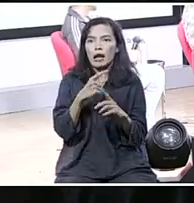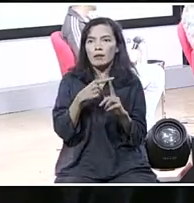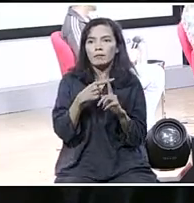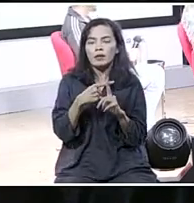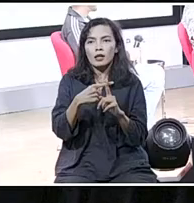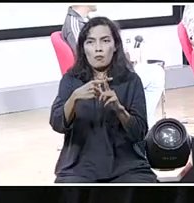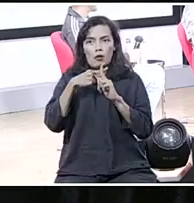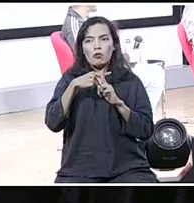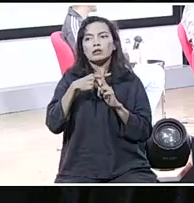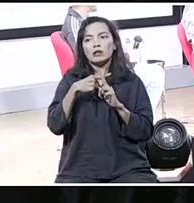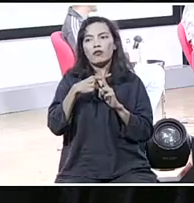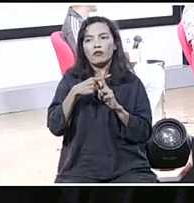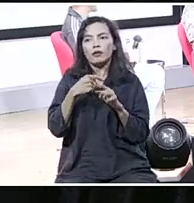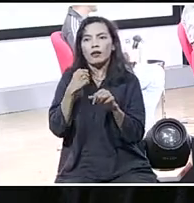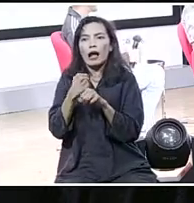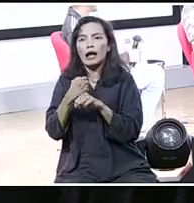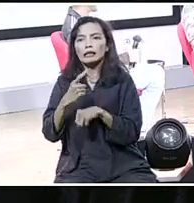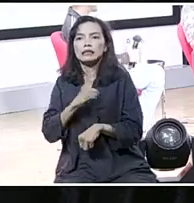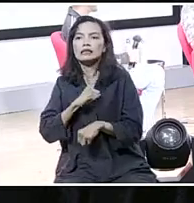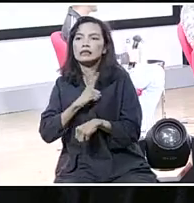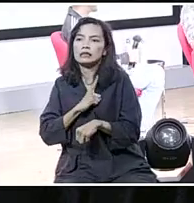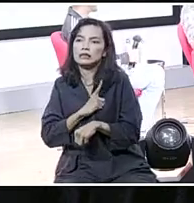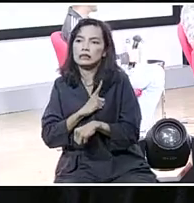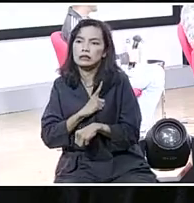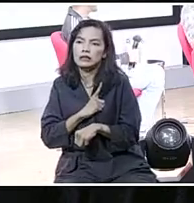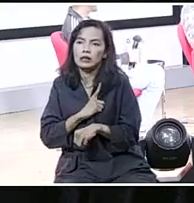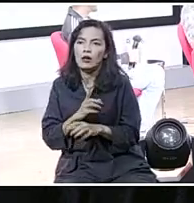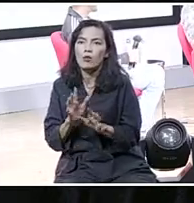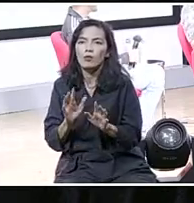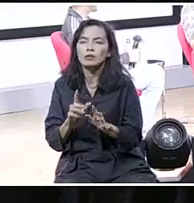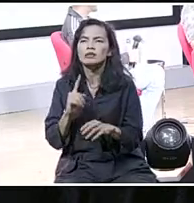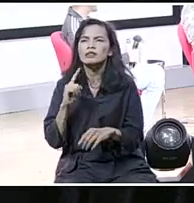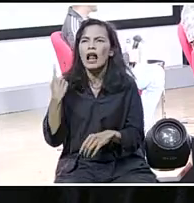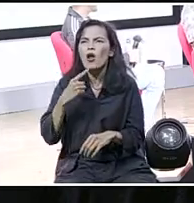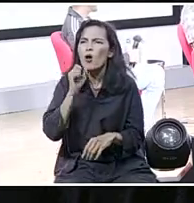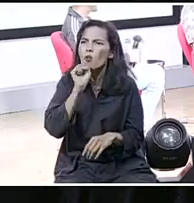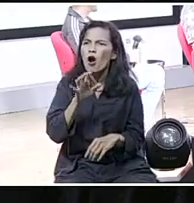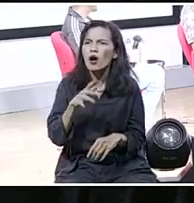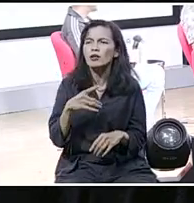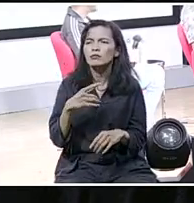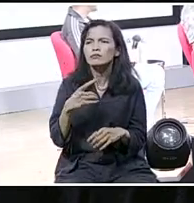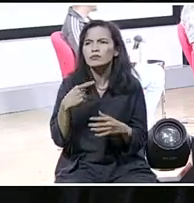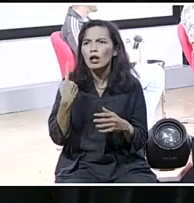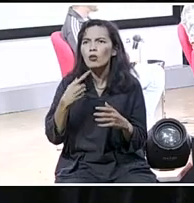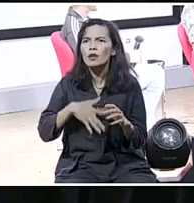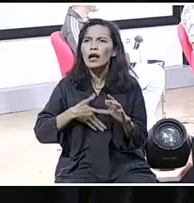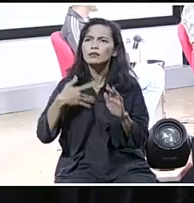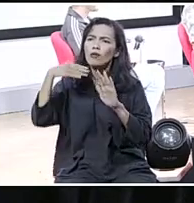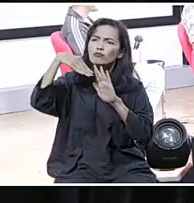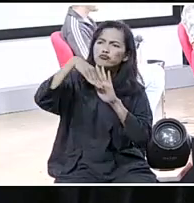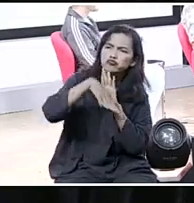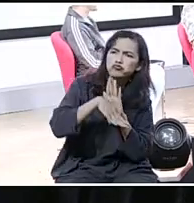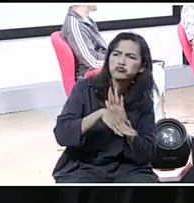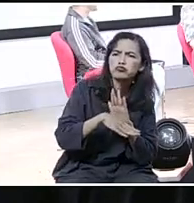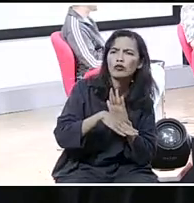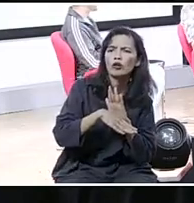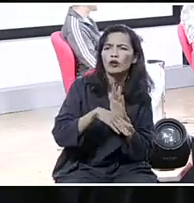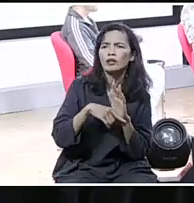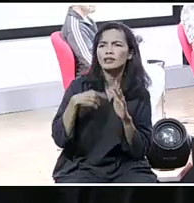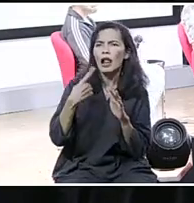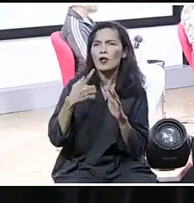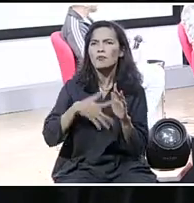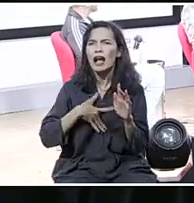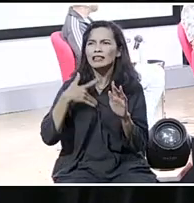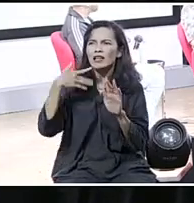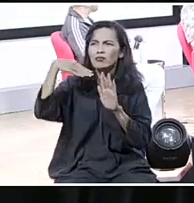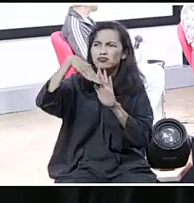yourself with positive energy, because as I said, we've all had downturns, we've all had been in dark places